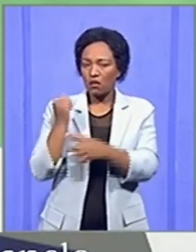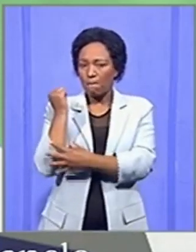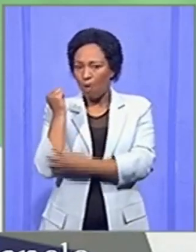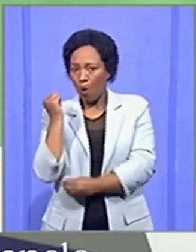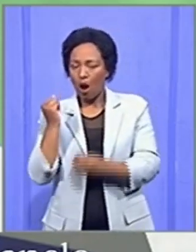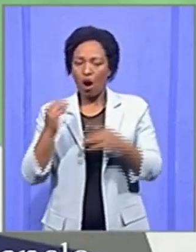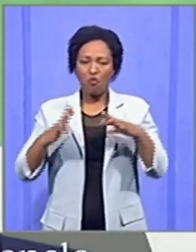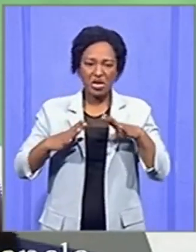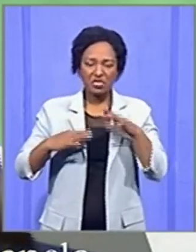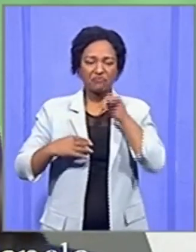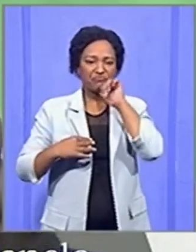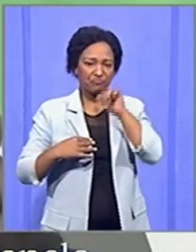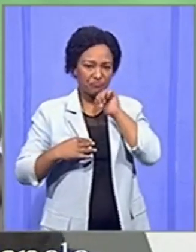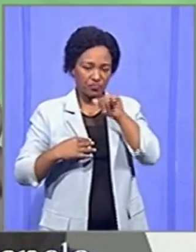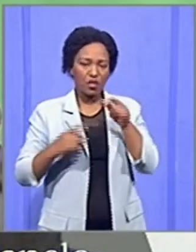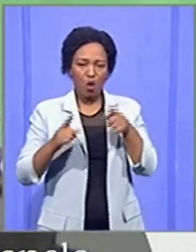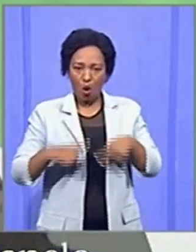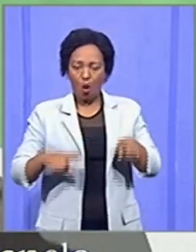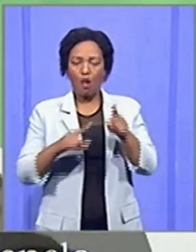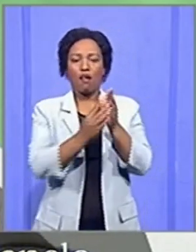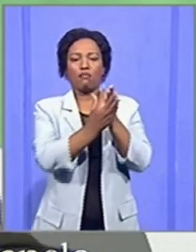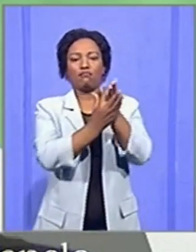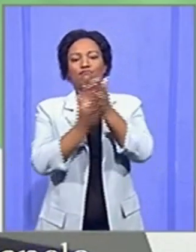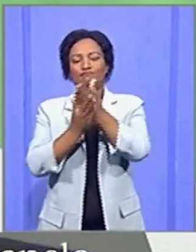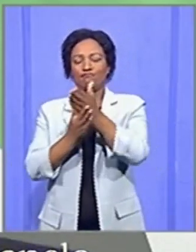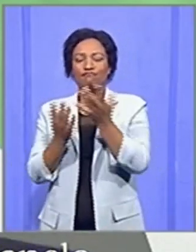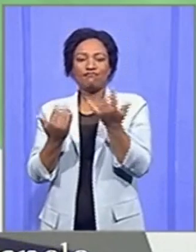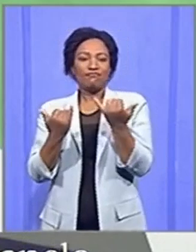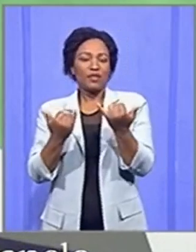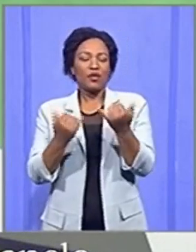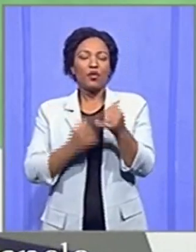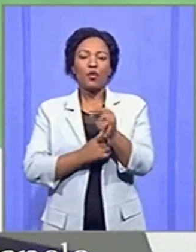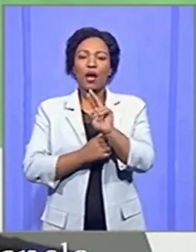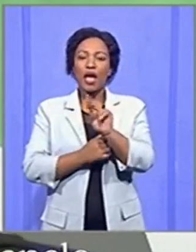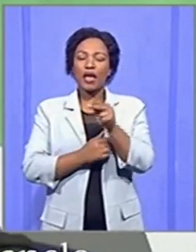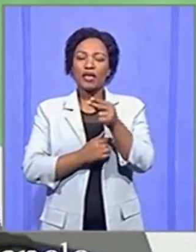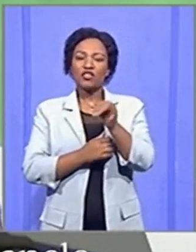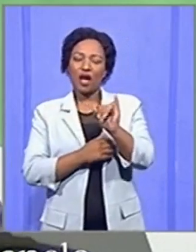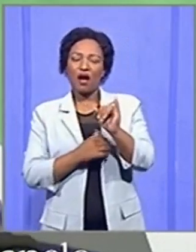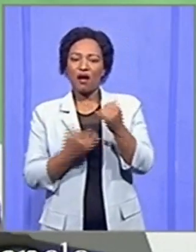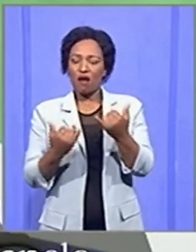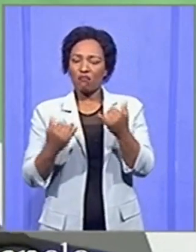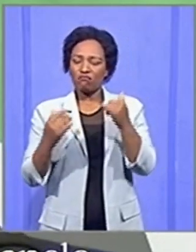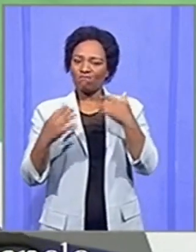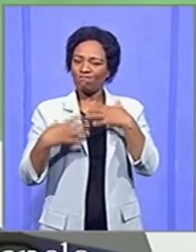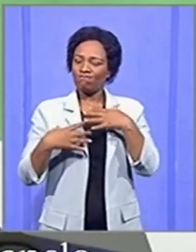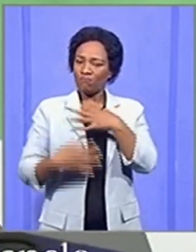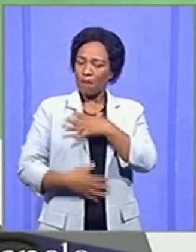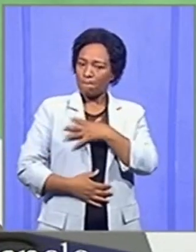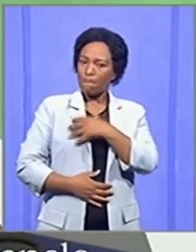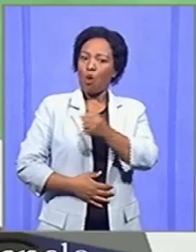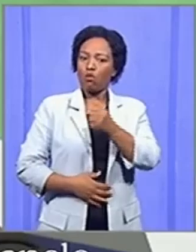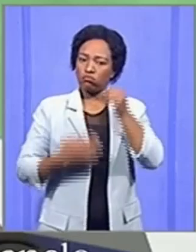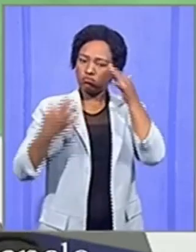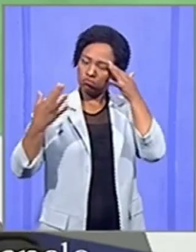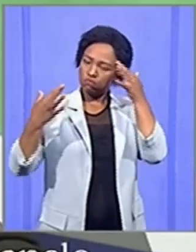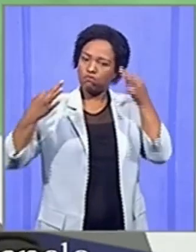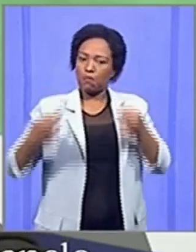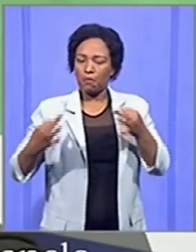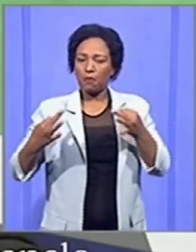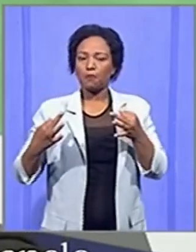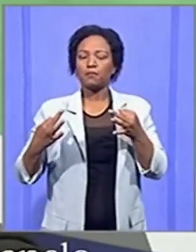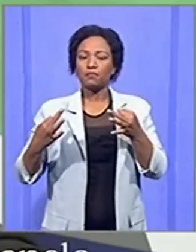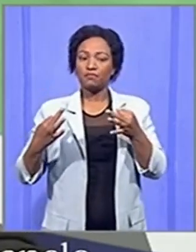and circumstances, the NHI takes a bold step and a stride towards